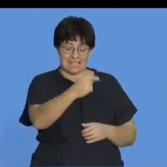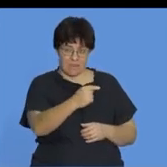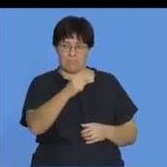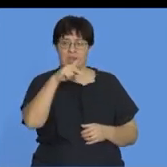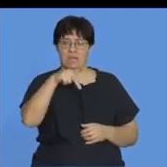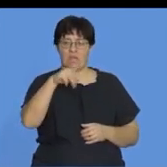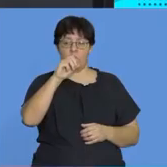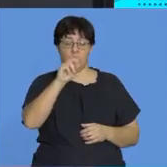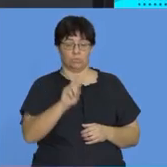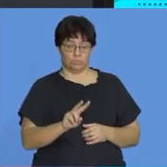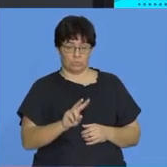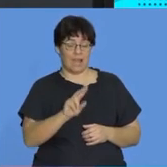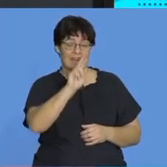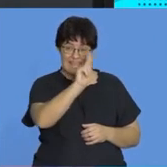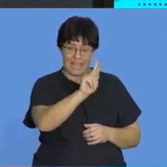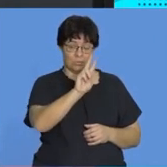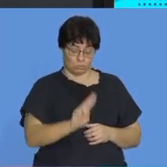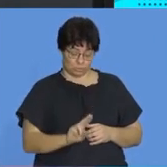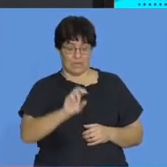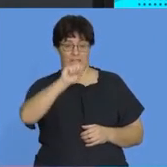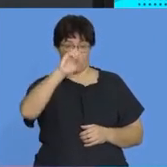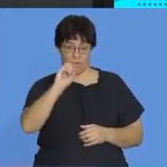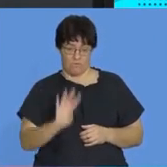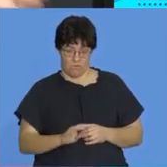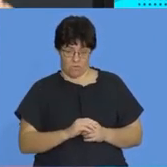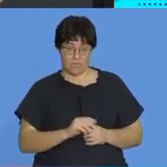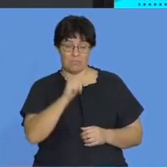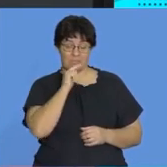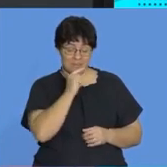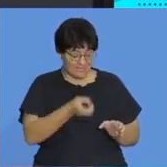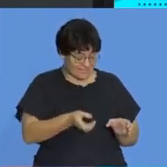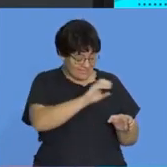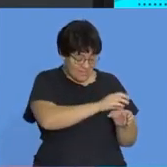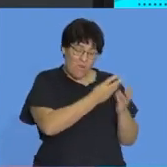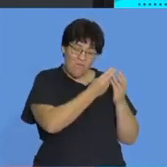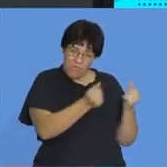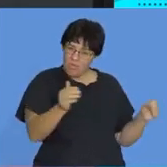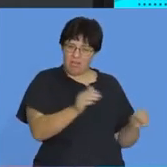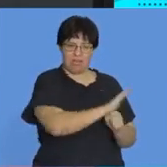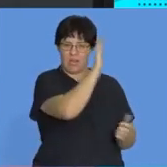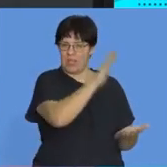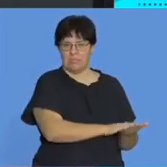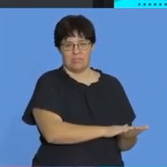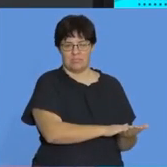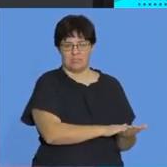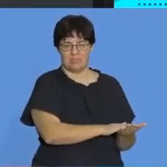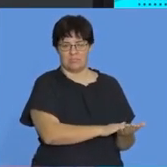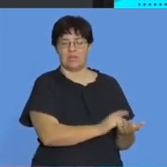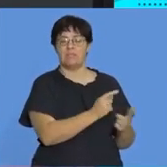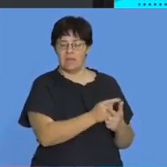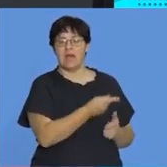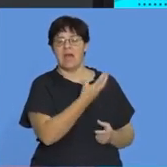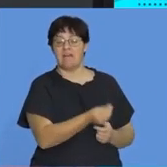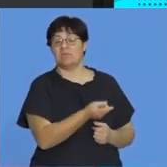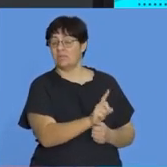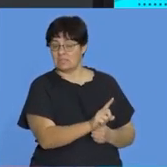is important here? Potassium sulfate is completely soluble in water, so it dissolves completely. So it will form actually